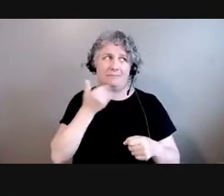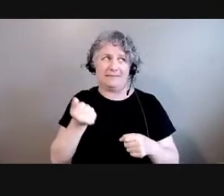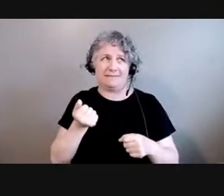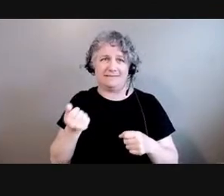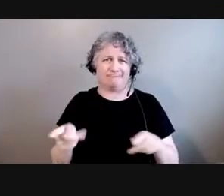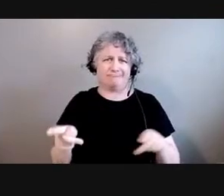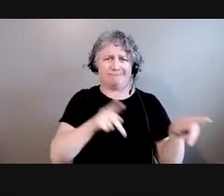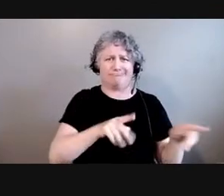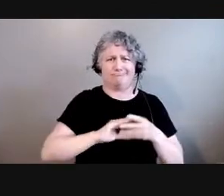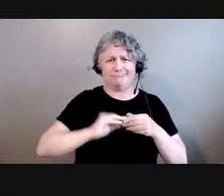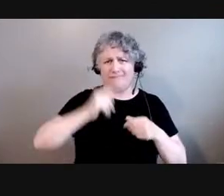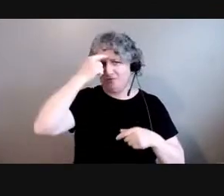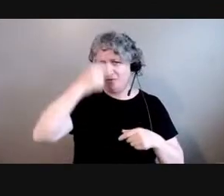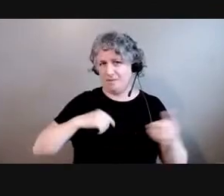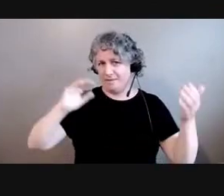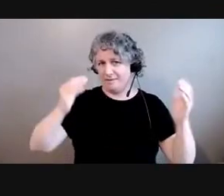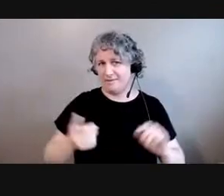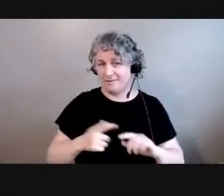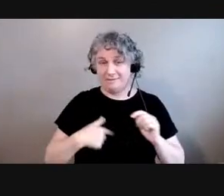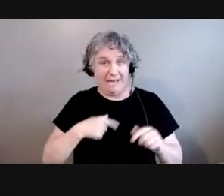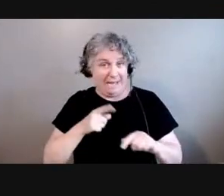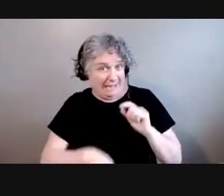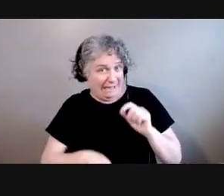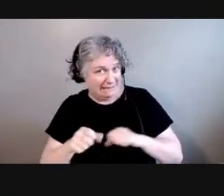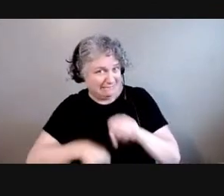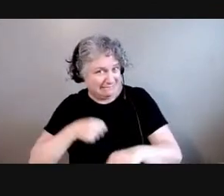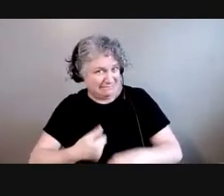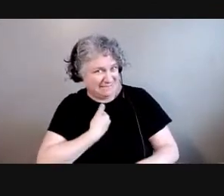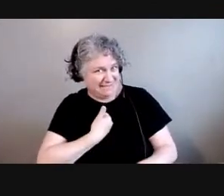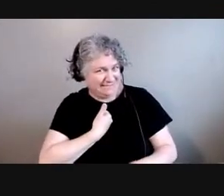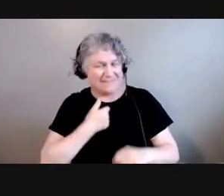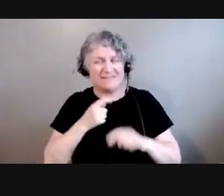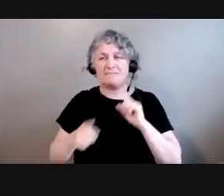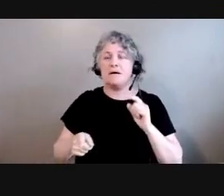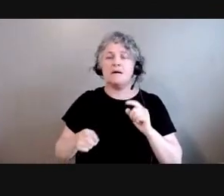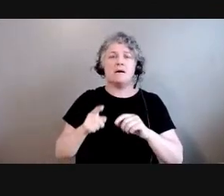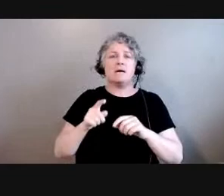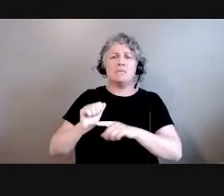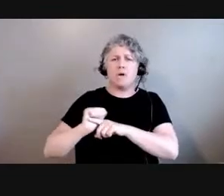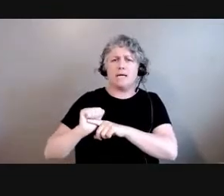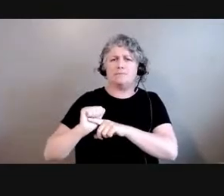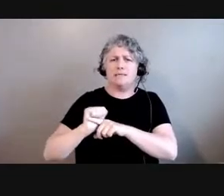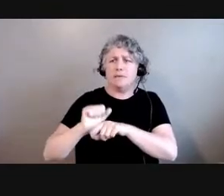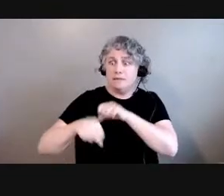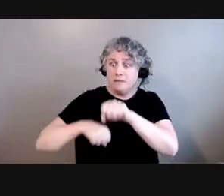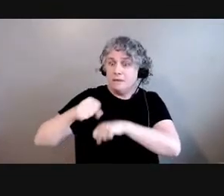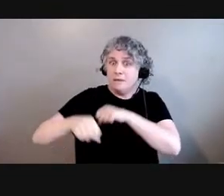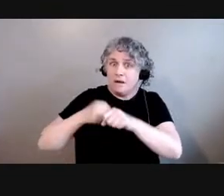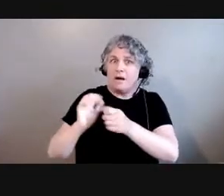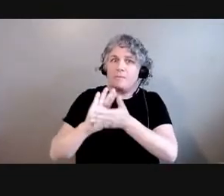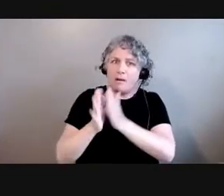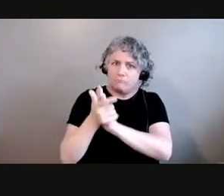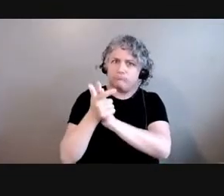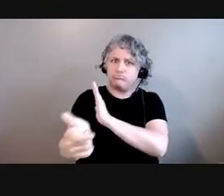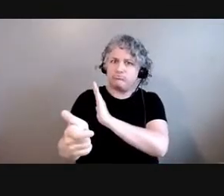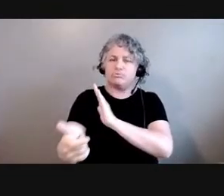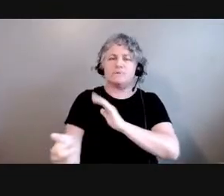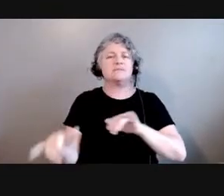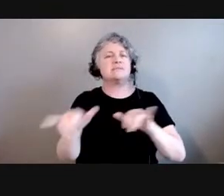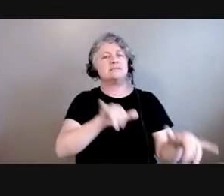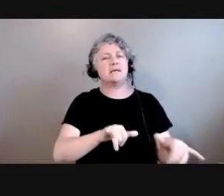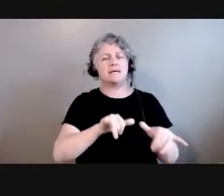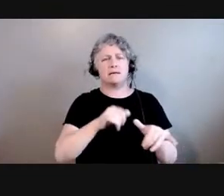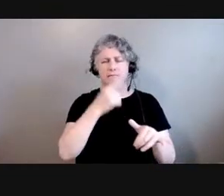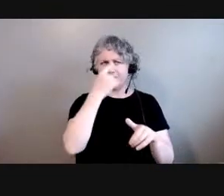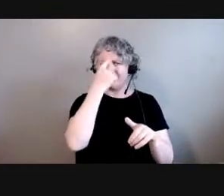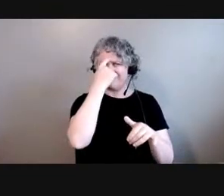because admittedly, I actually don't know how to ride a bicycle. The more we practice it, the better we get at it. That